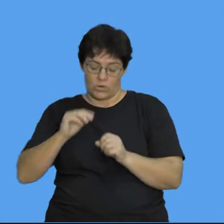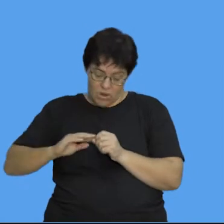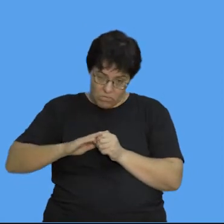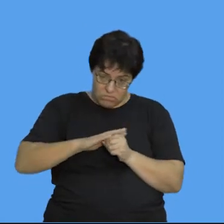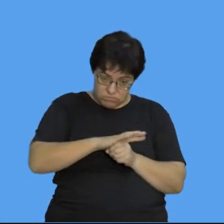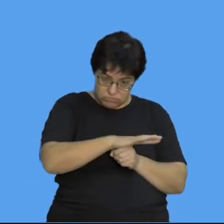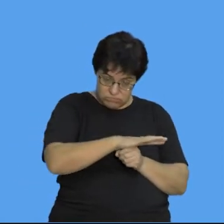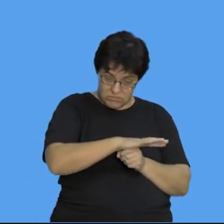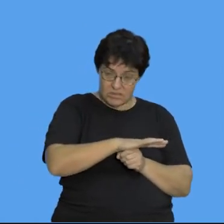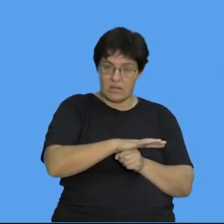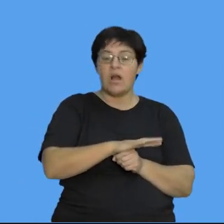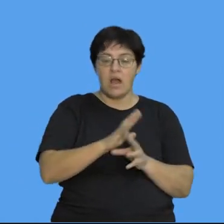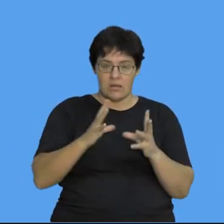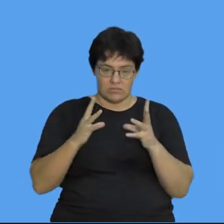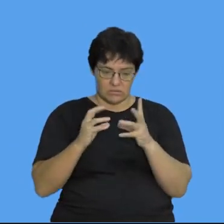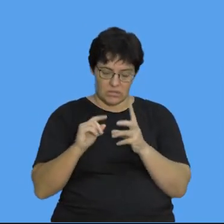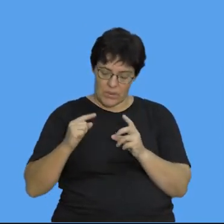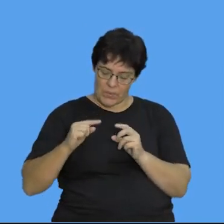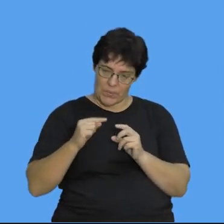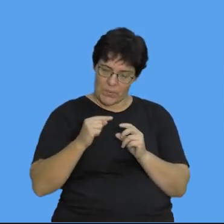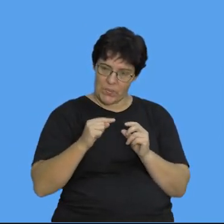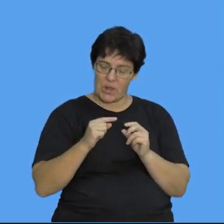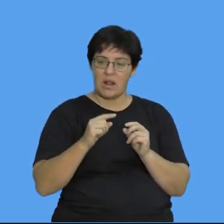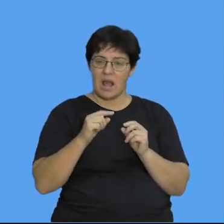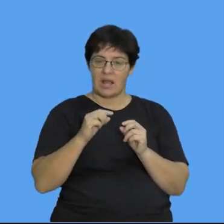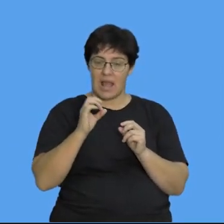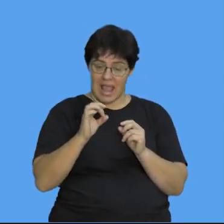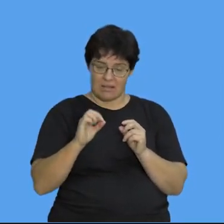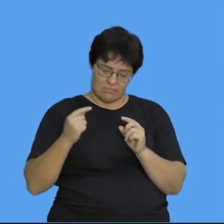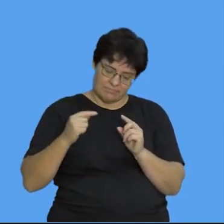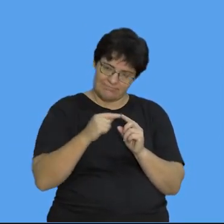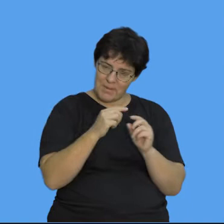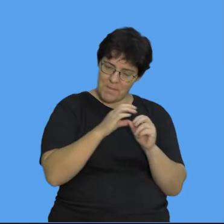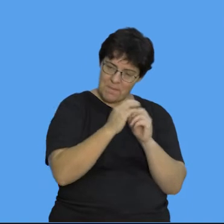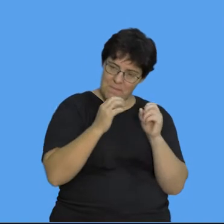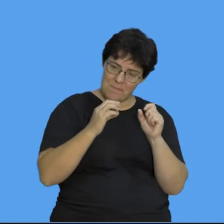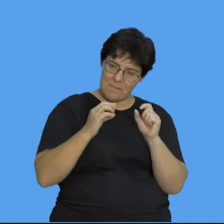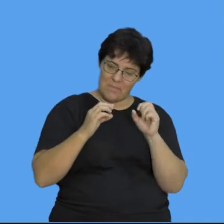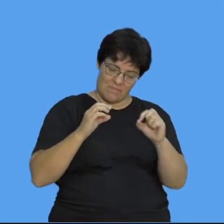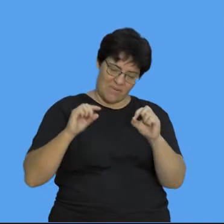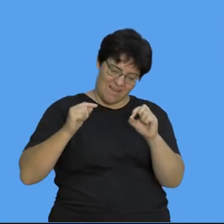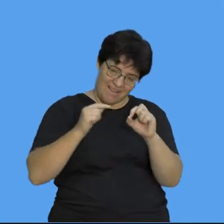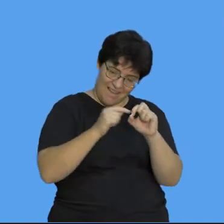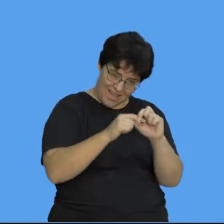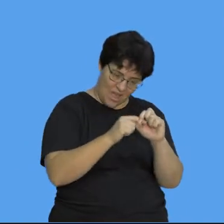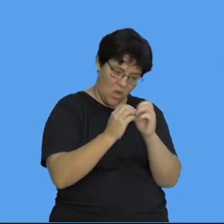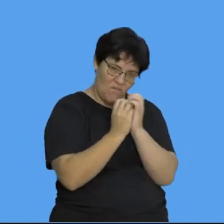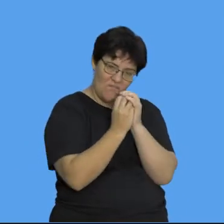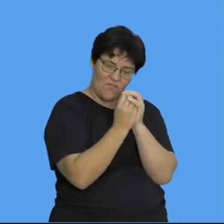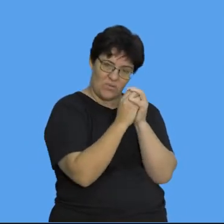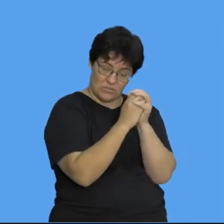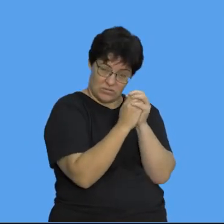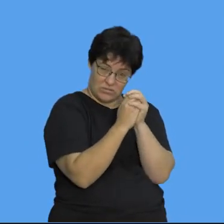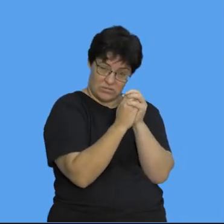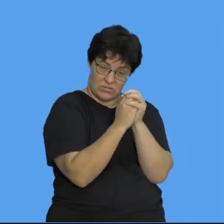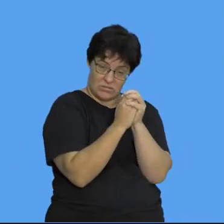water. And when the water rushes over, the sperm swims to the female and they fuse. And